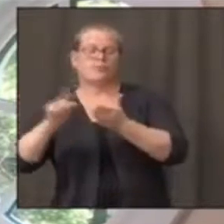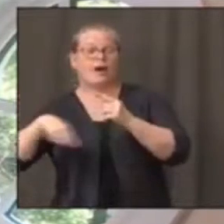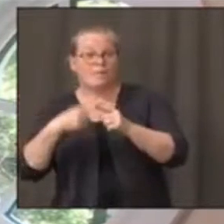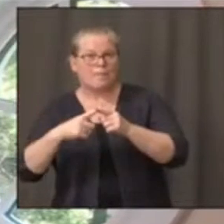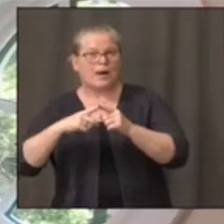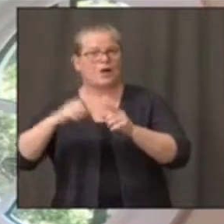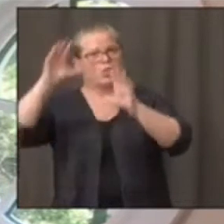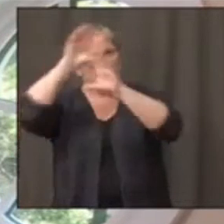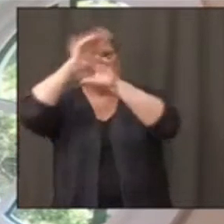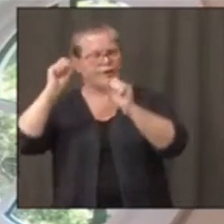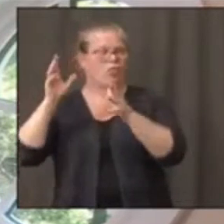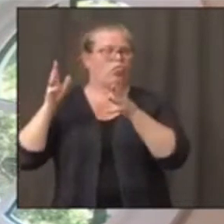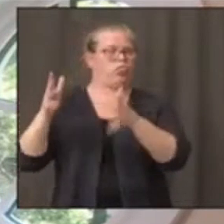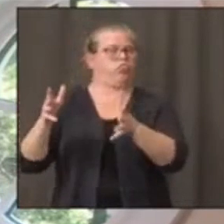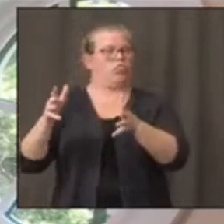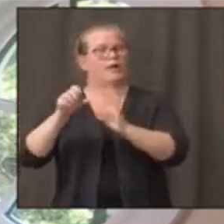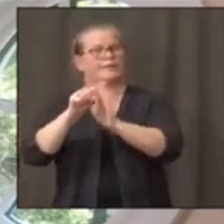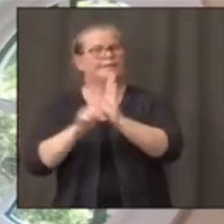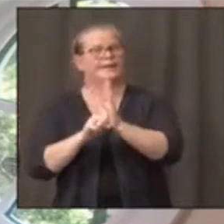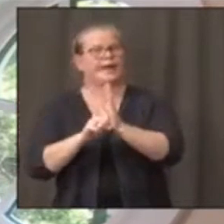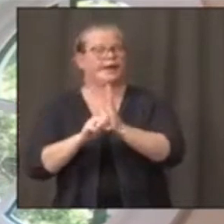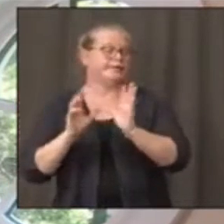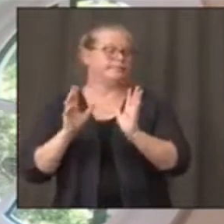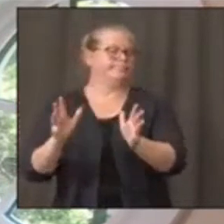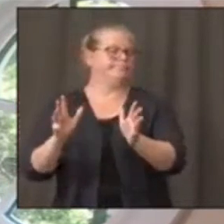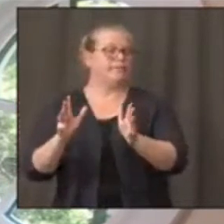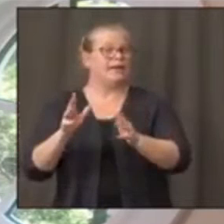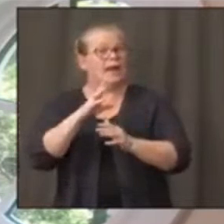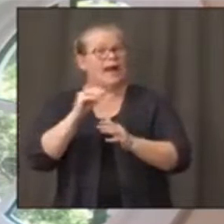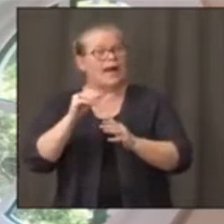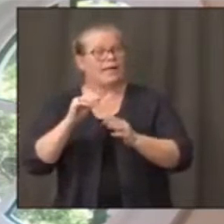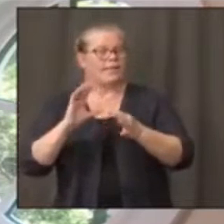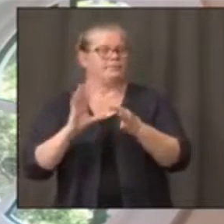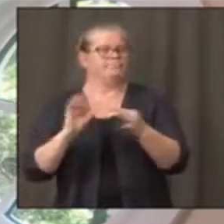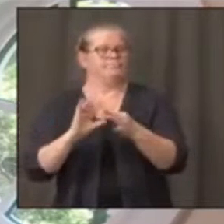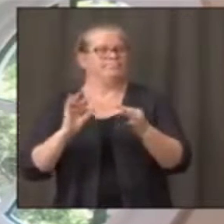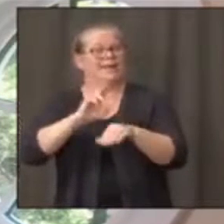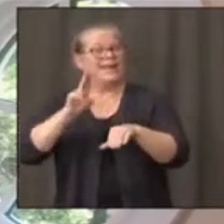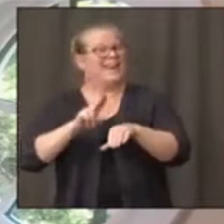their own. And they're saying that the lack of a national strategy could mean